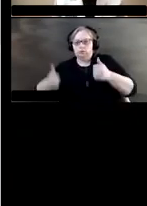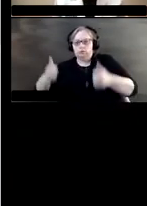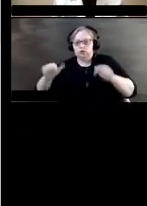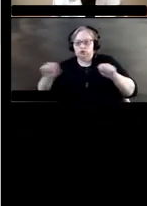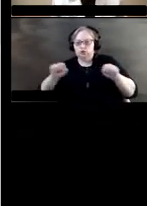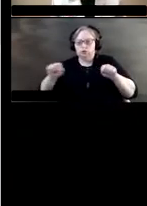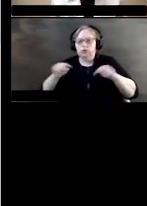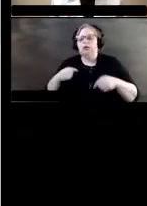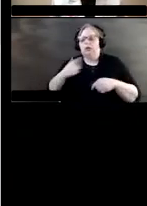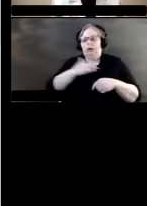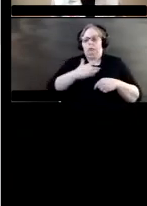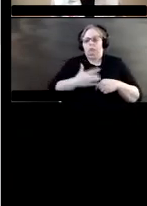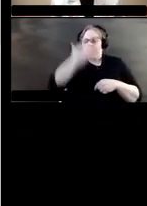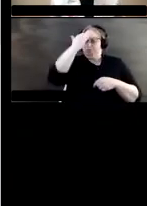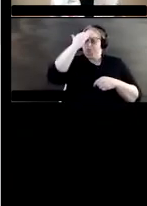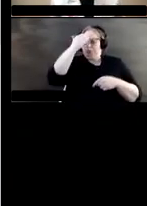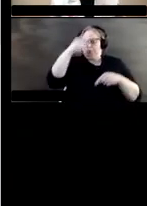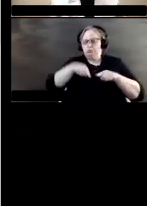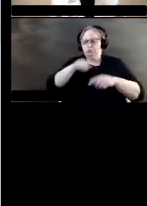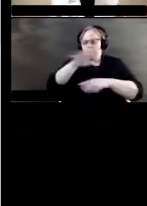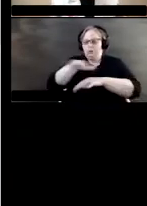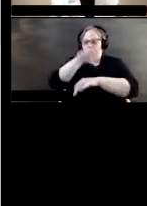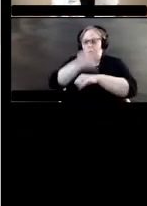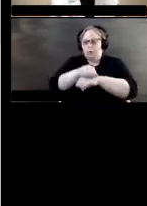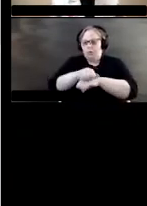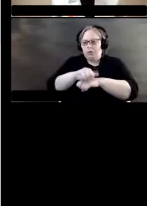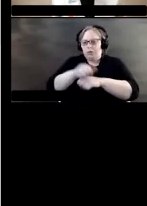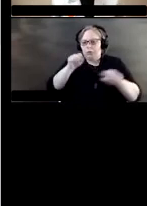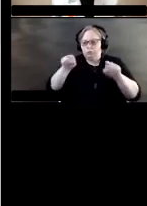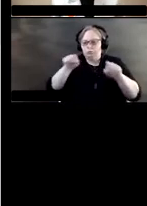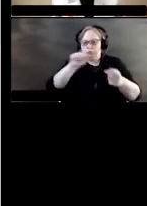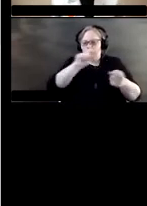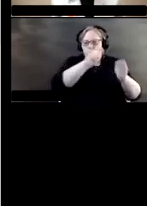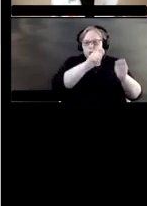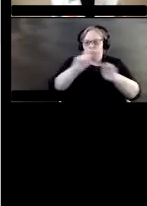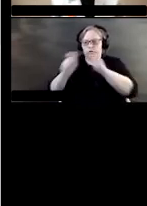one we need to make adjustments to with your regimen.